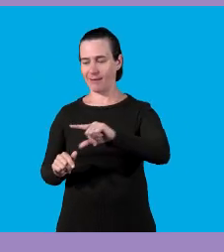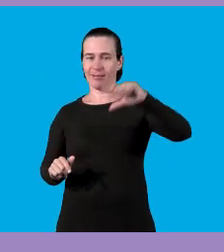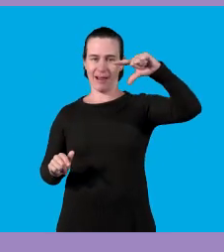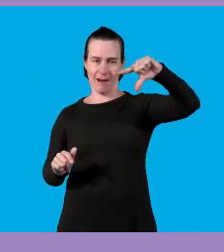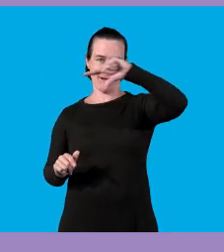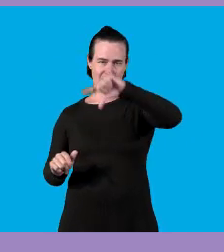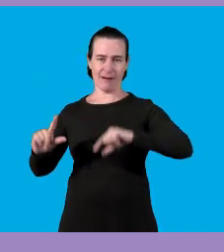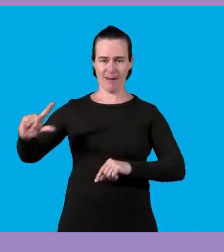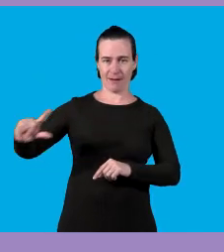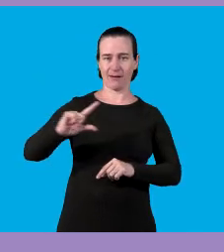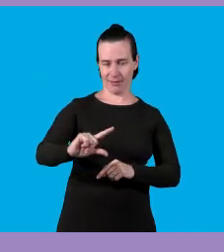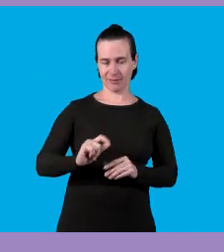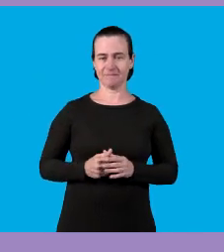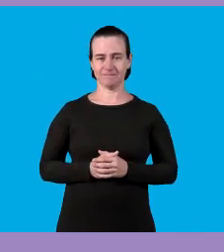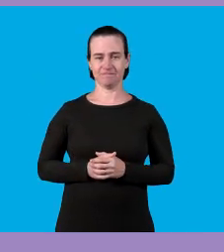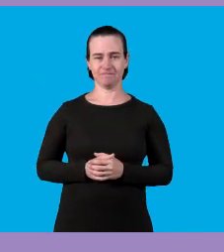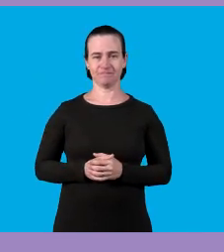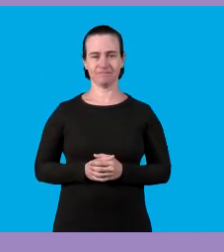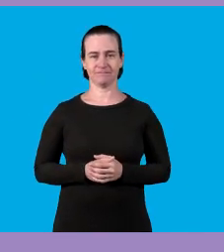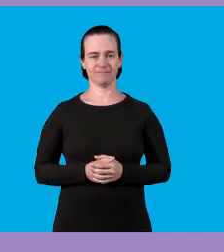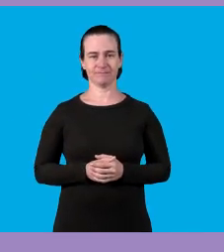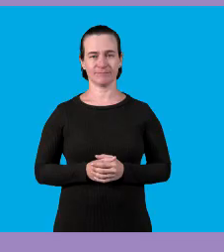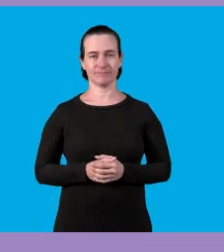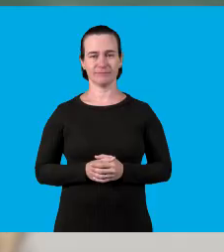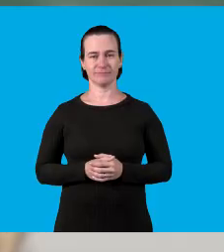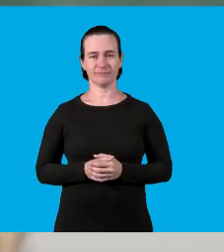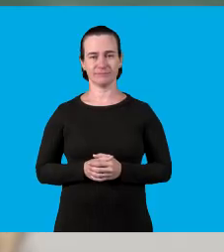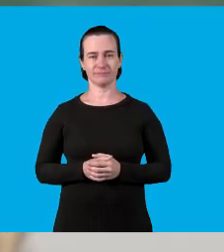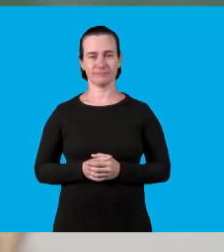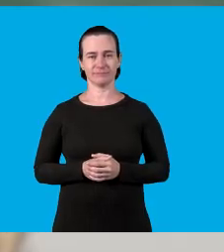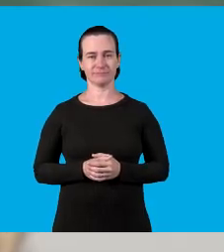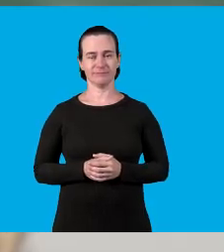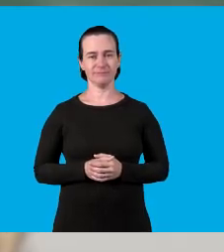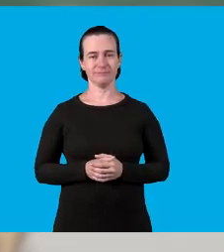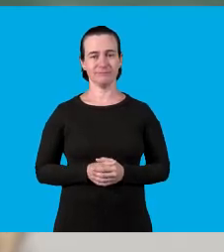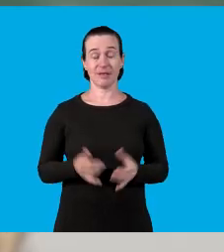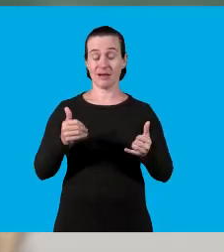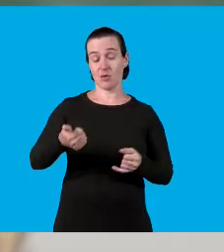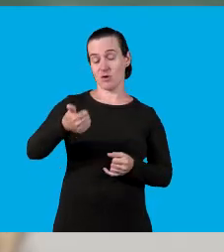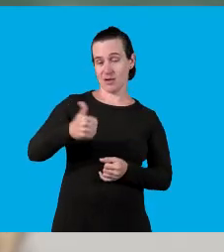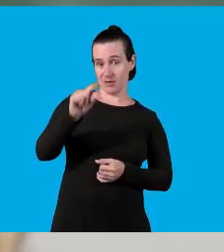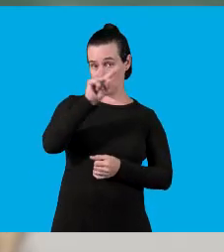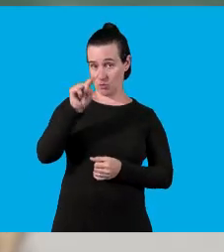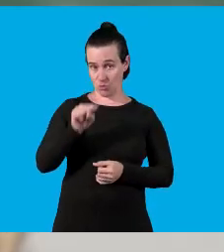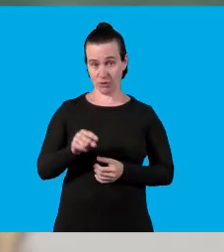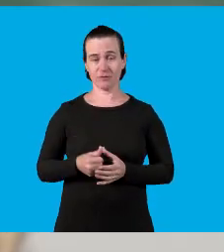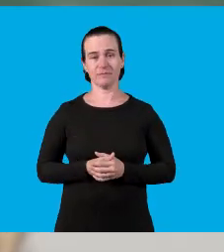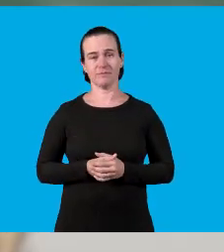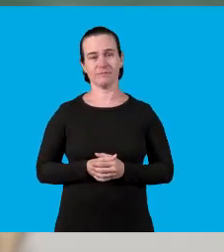angles that are equal. That is our reason. All right. Okay, let's move on to the next question in this